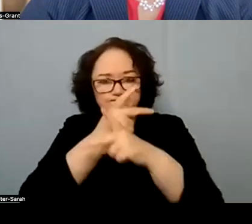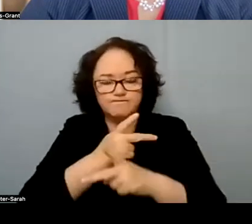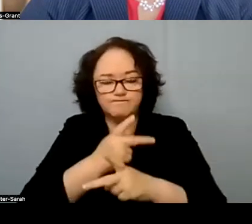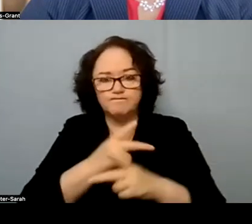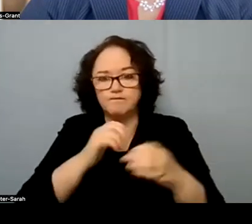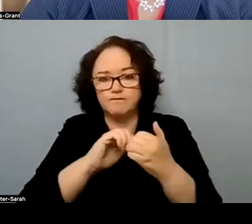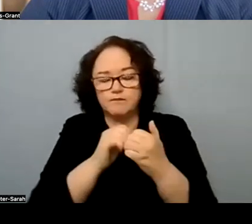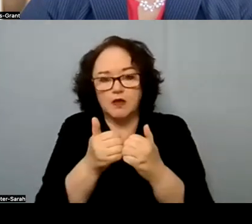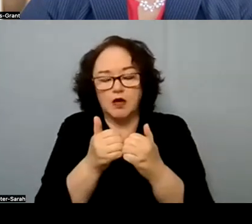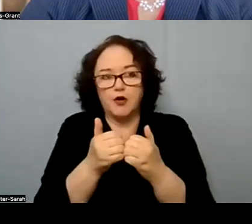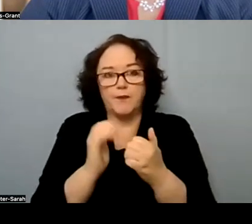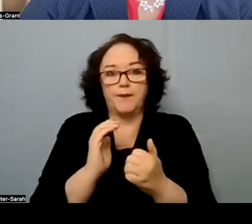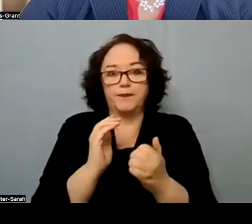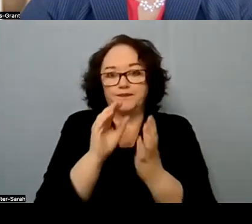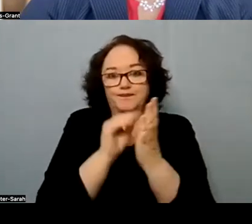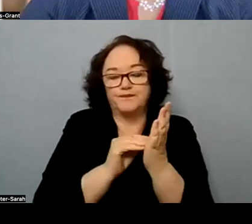more,